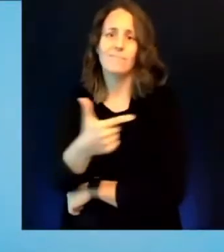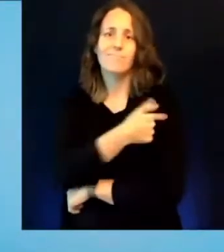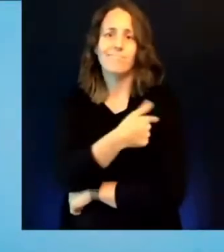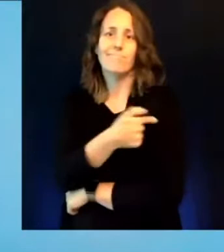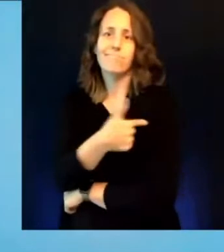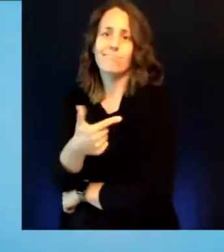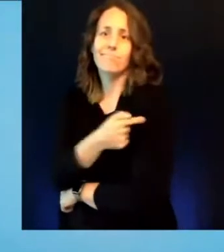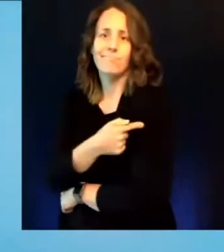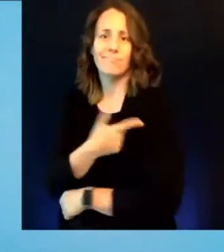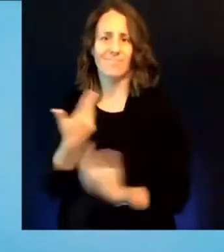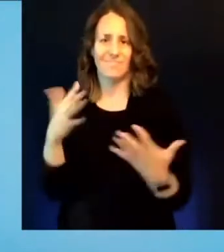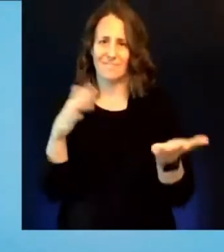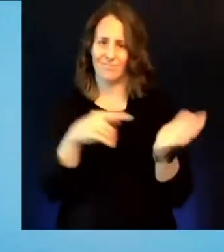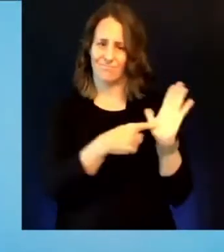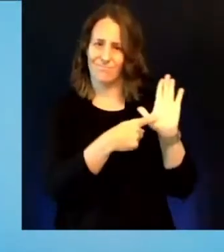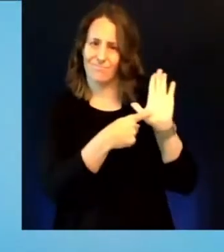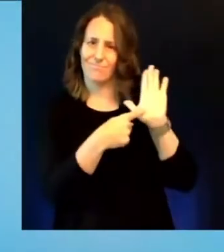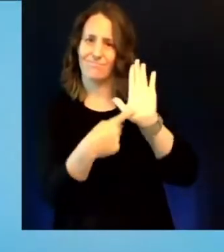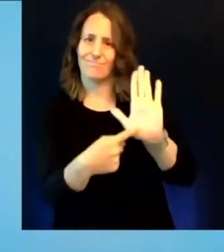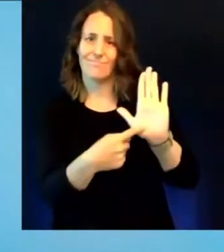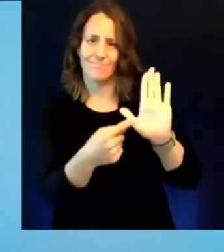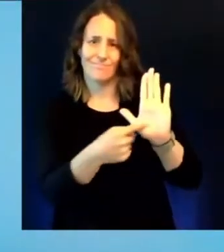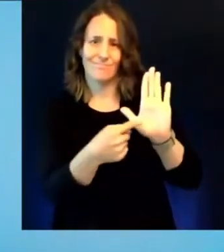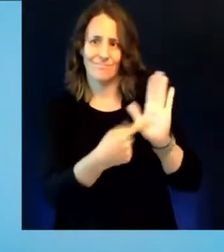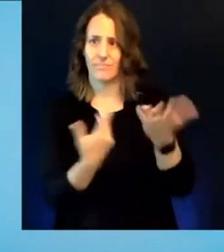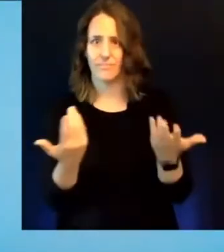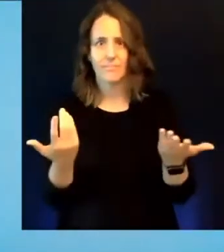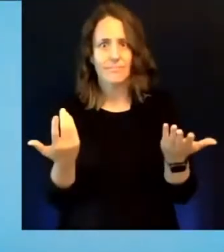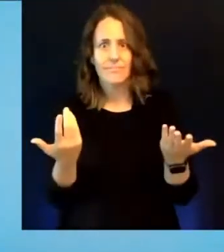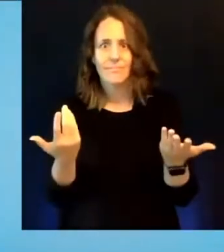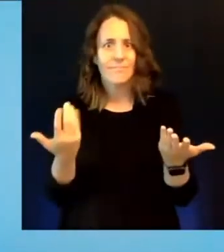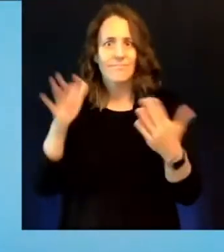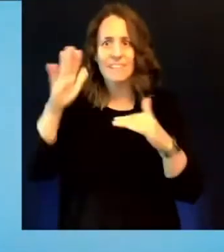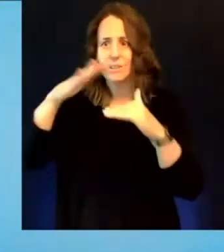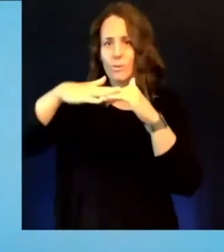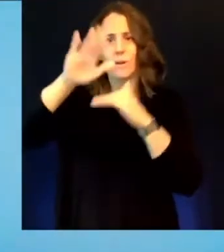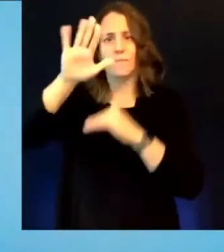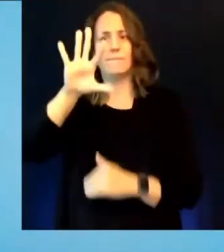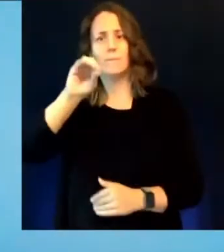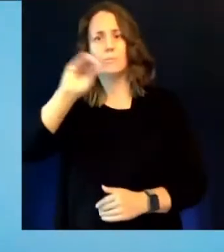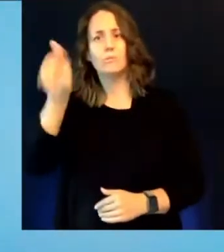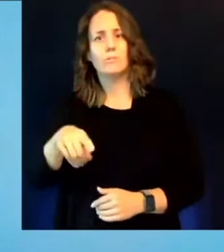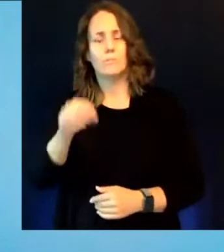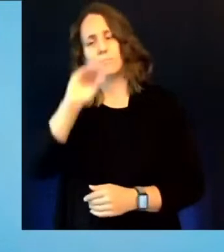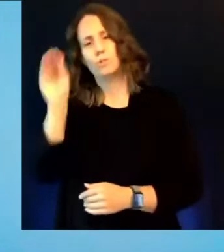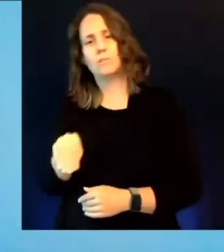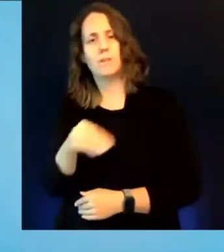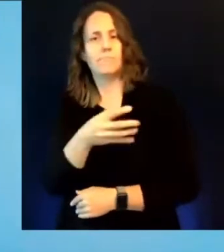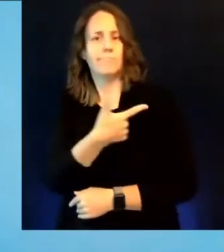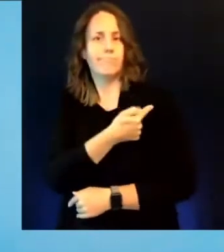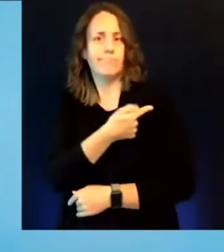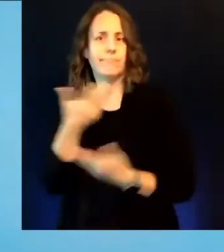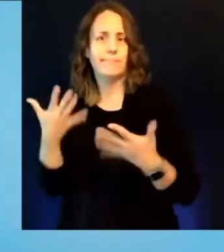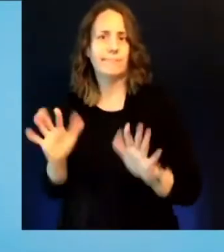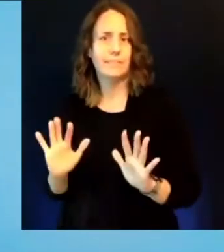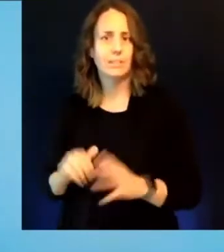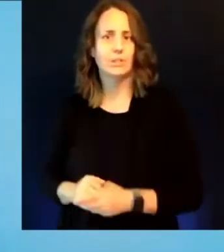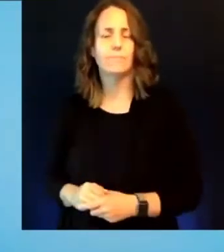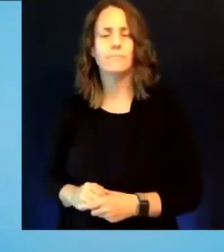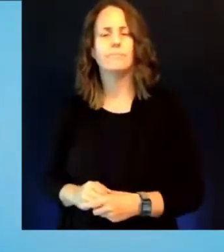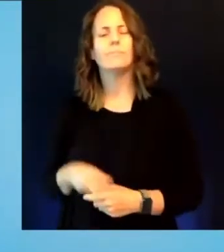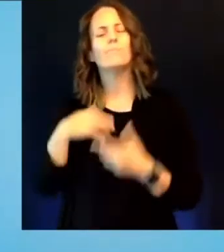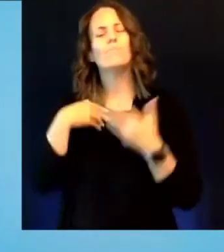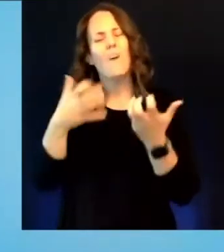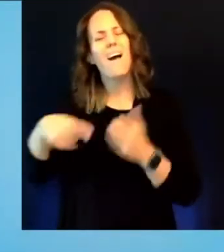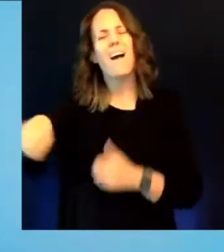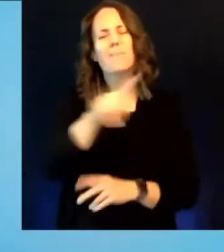now fully vaccinated. This data really does help to demonstrate the value of vaccines in preventing cases, and especially in